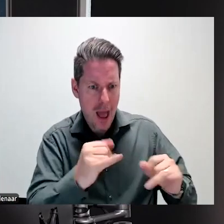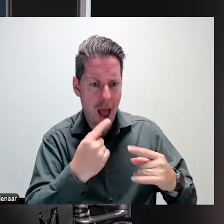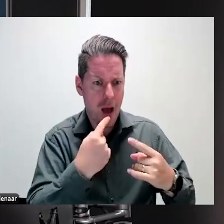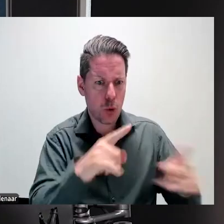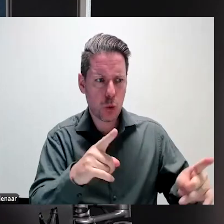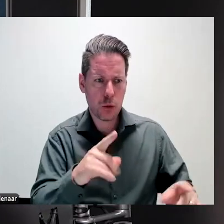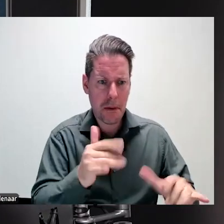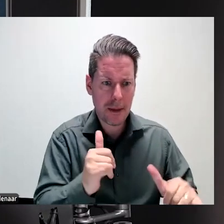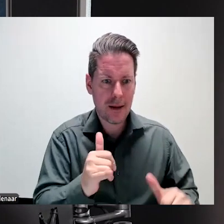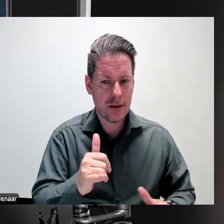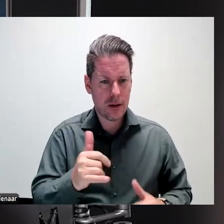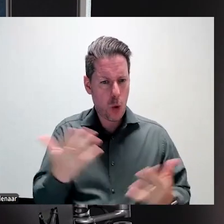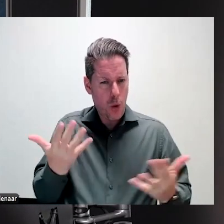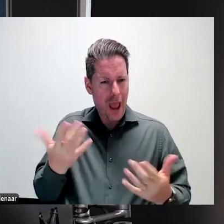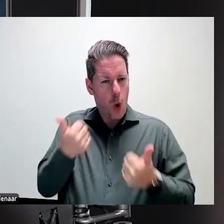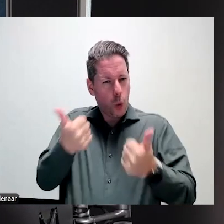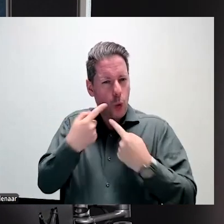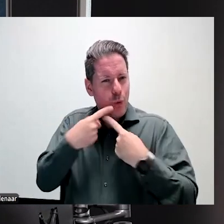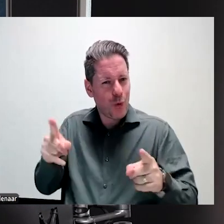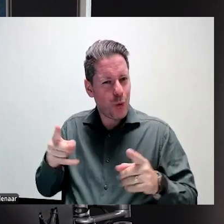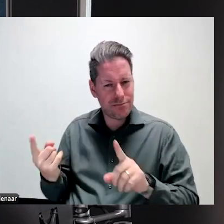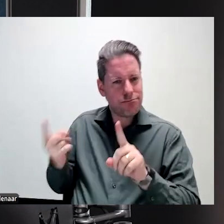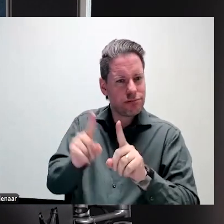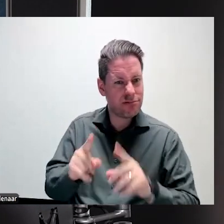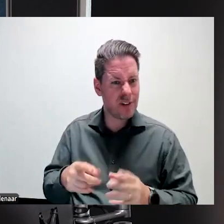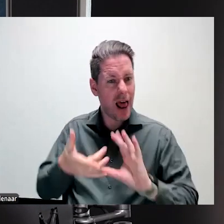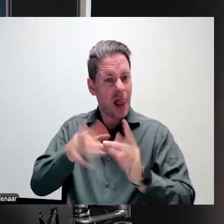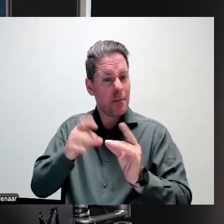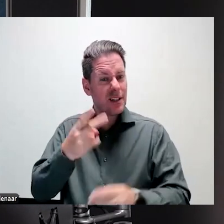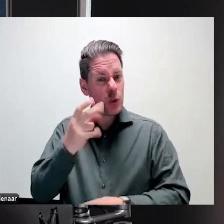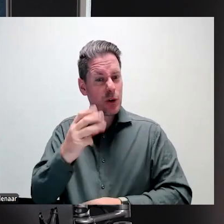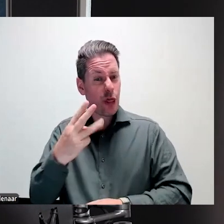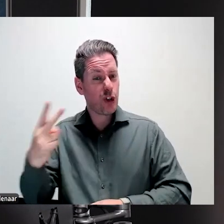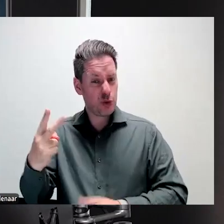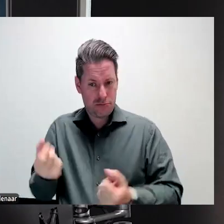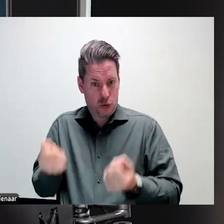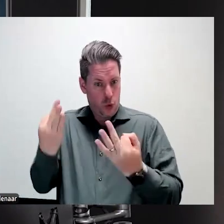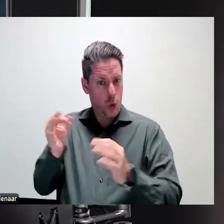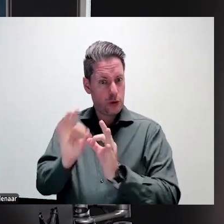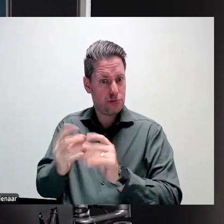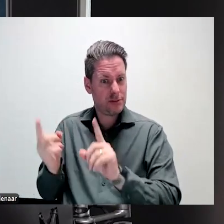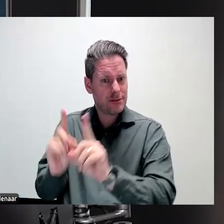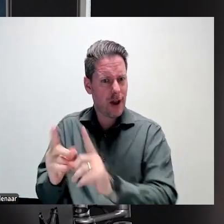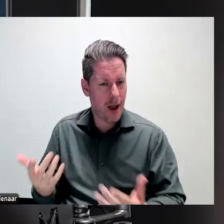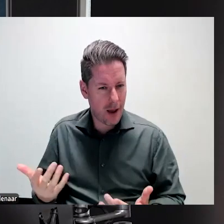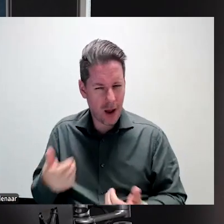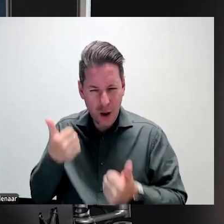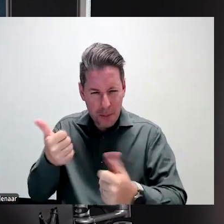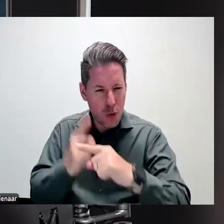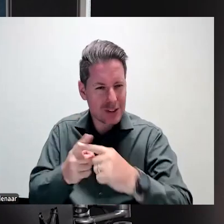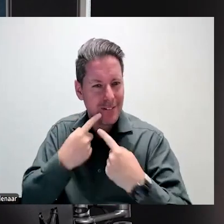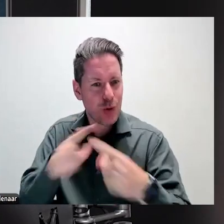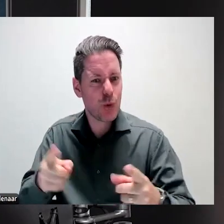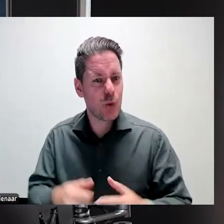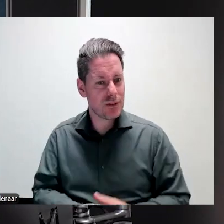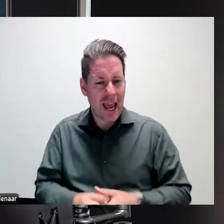the announcement of the 2032 Olympic Games, we didn't provide an interpreter for that announcement, and things across the Australian landscape where it's